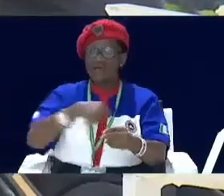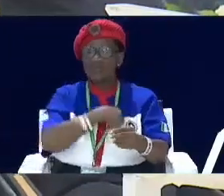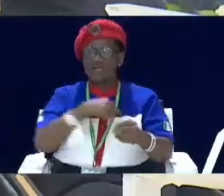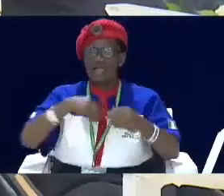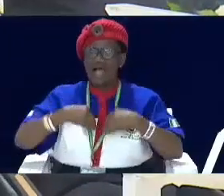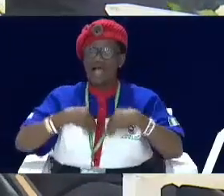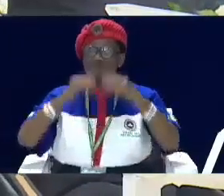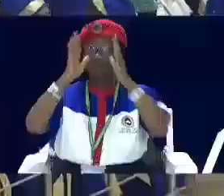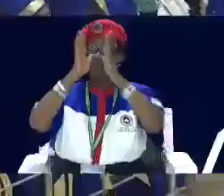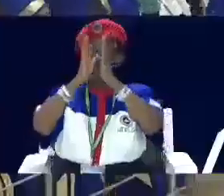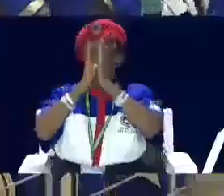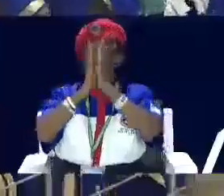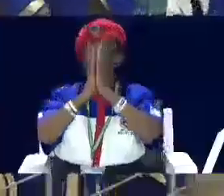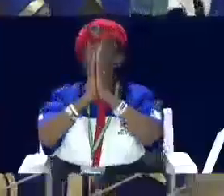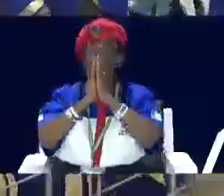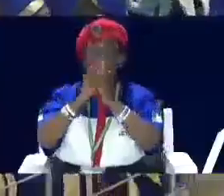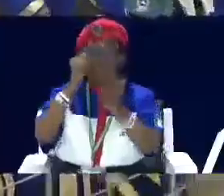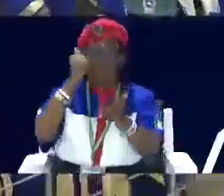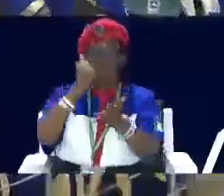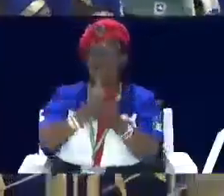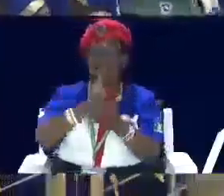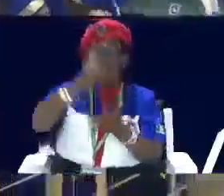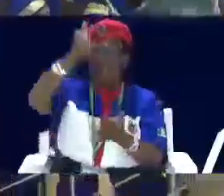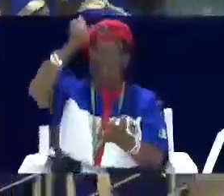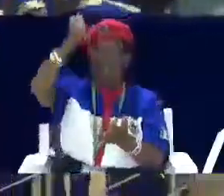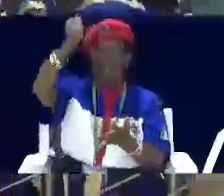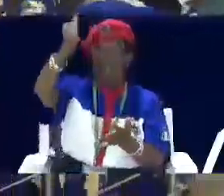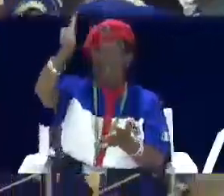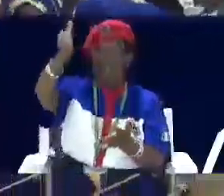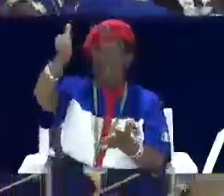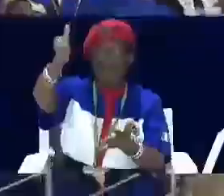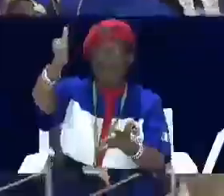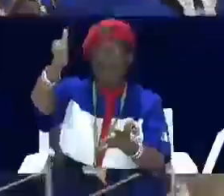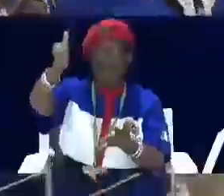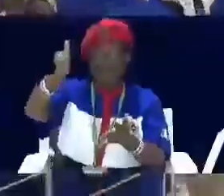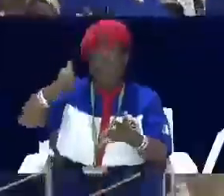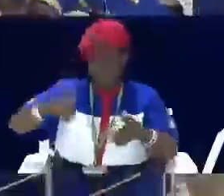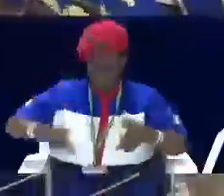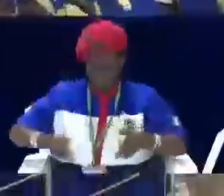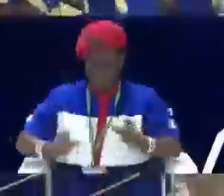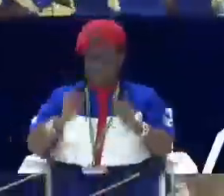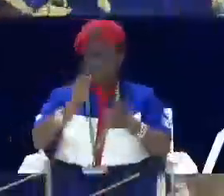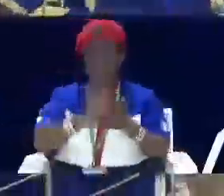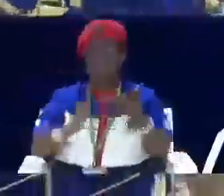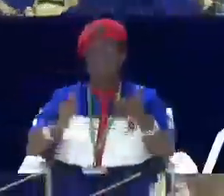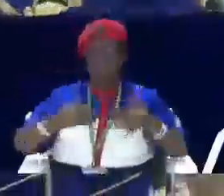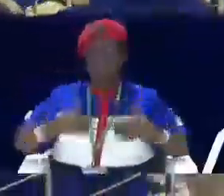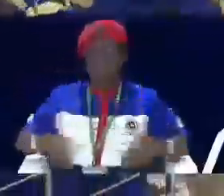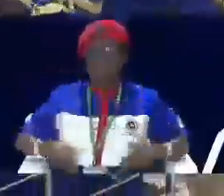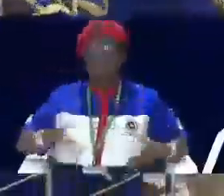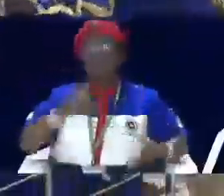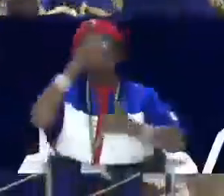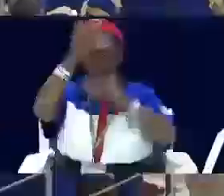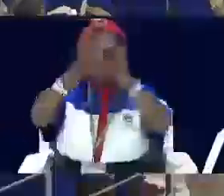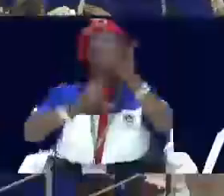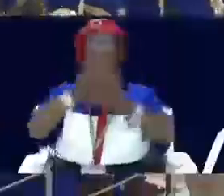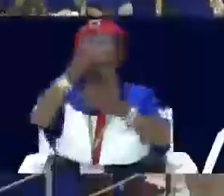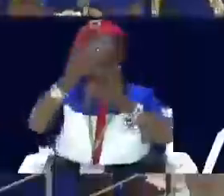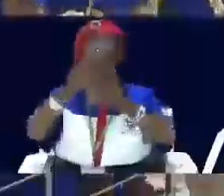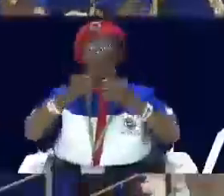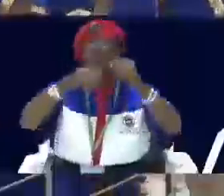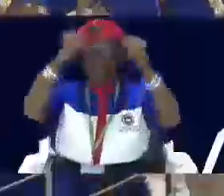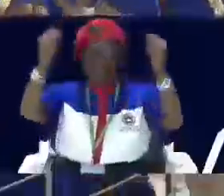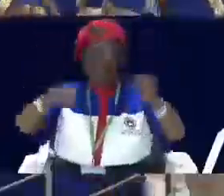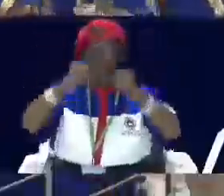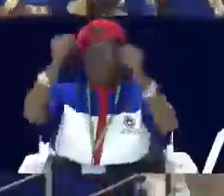la gbadura. Amen. Amen. Well, let somebody shout hallelujah. Ki enikan ki